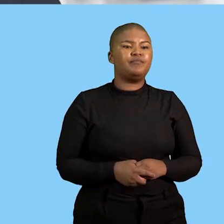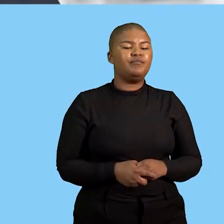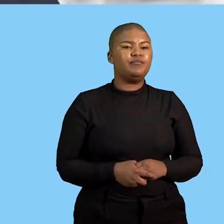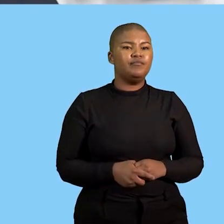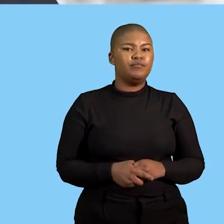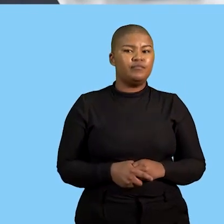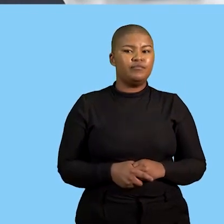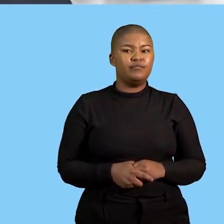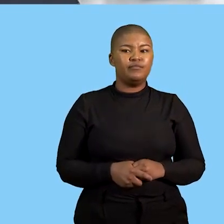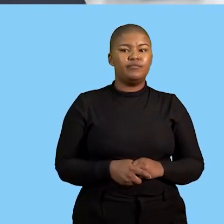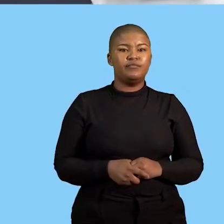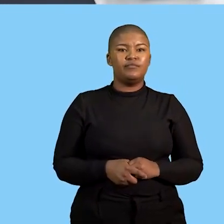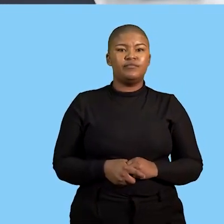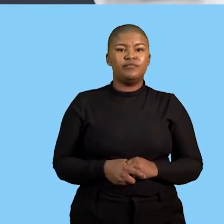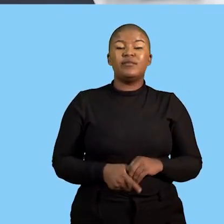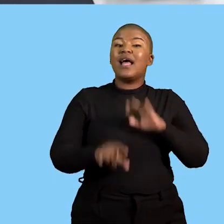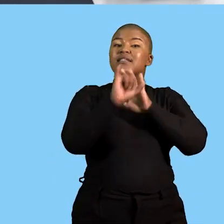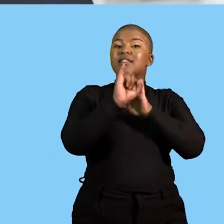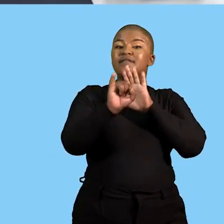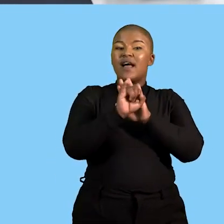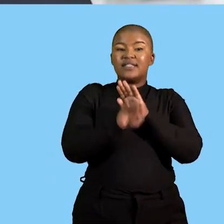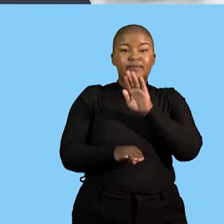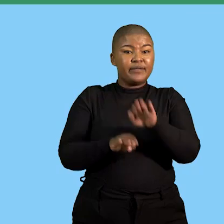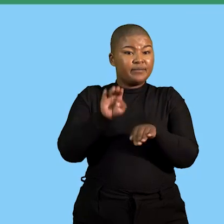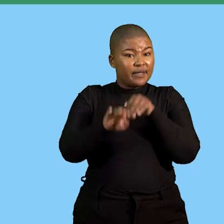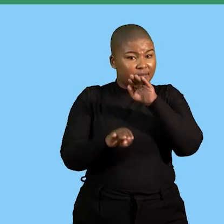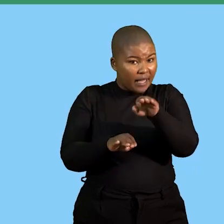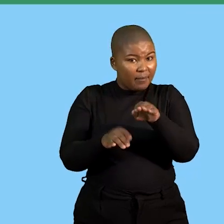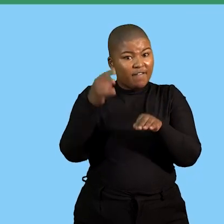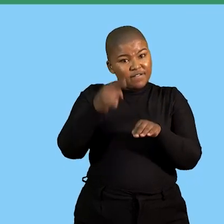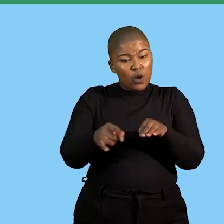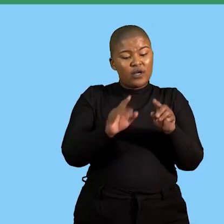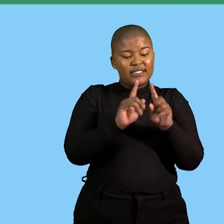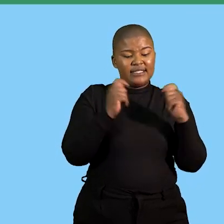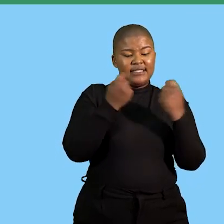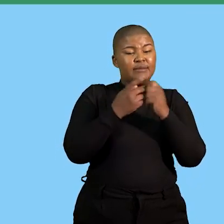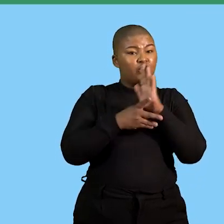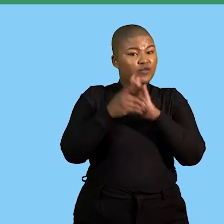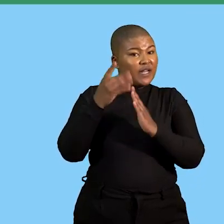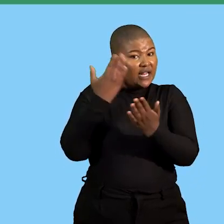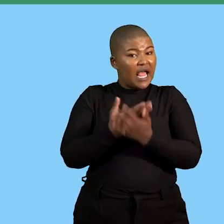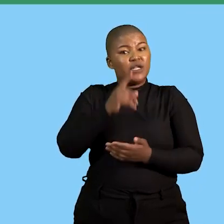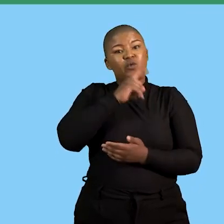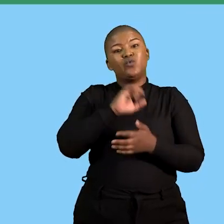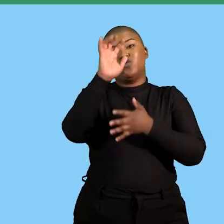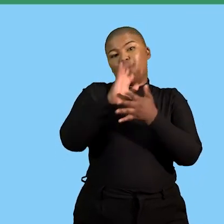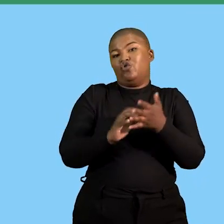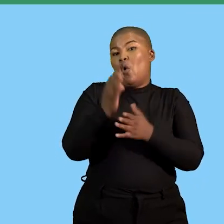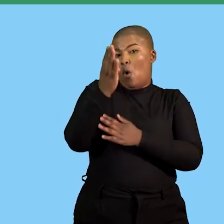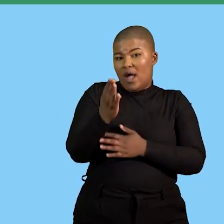The first question says, identify the stages of team development applicable in the scenario above,